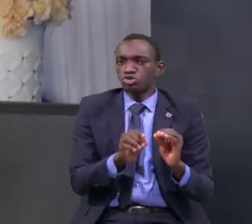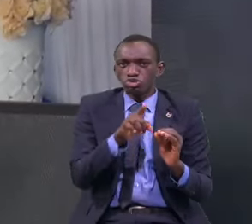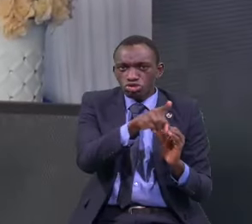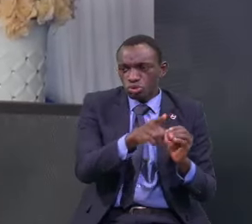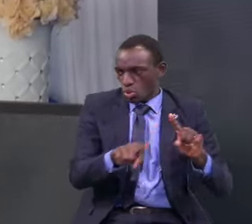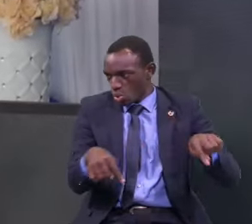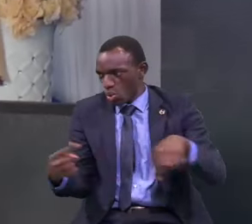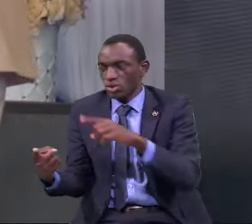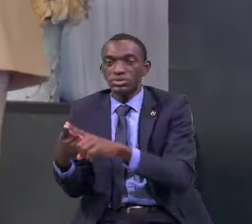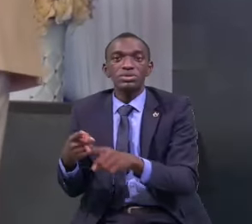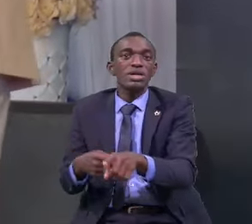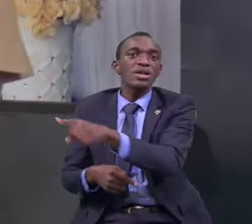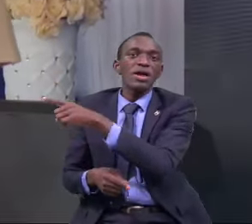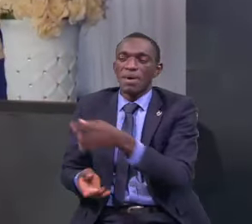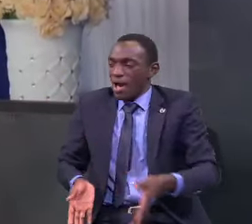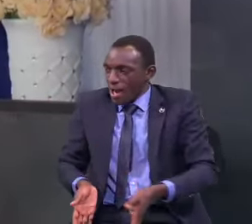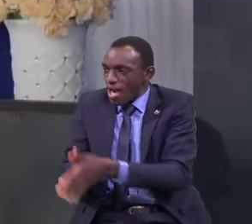paths.